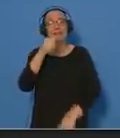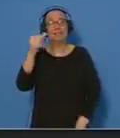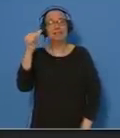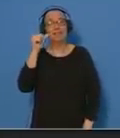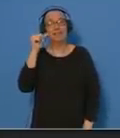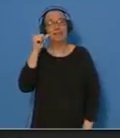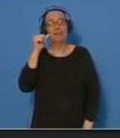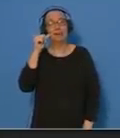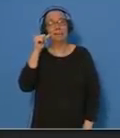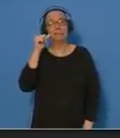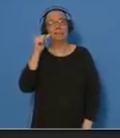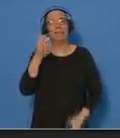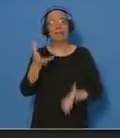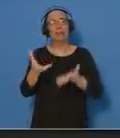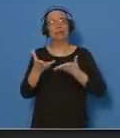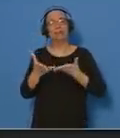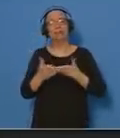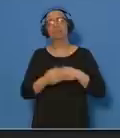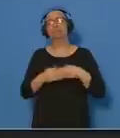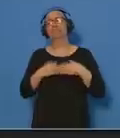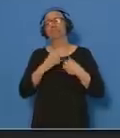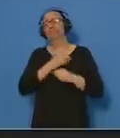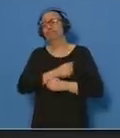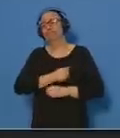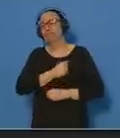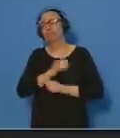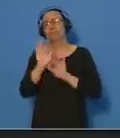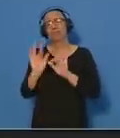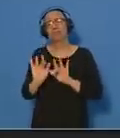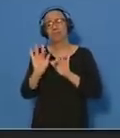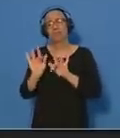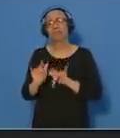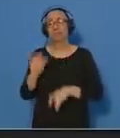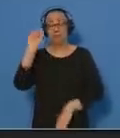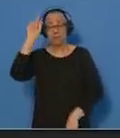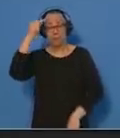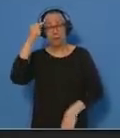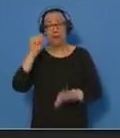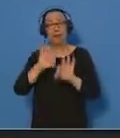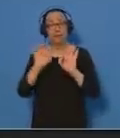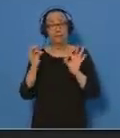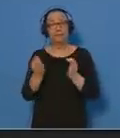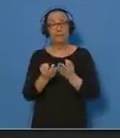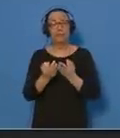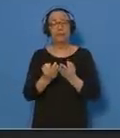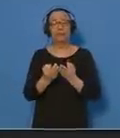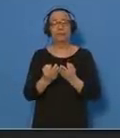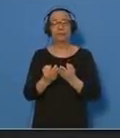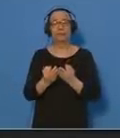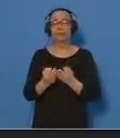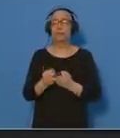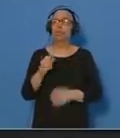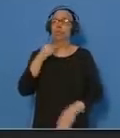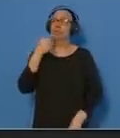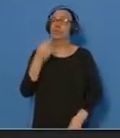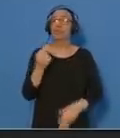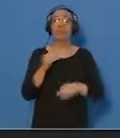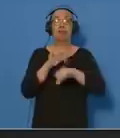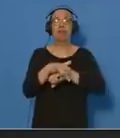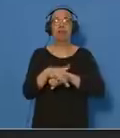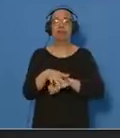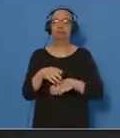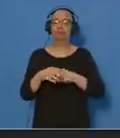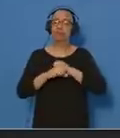that I extended the condolences of the government and the people of Bermuda to that family. Now, sir, you mentioned earlier in the press conference the